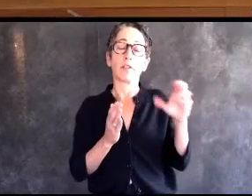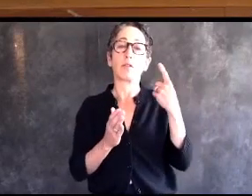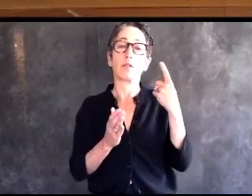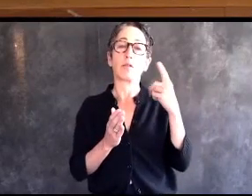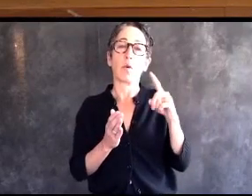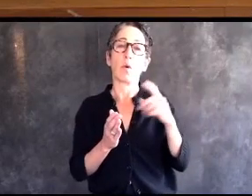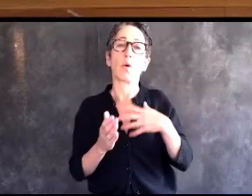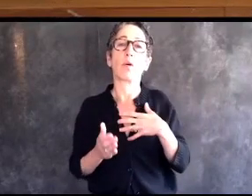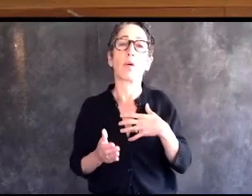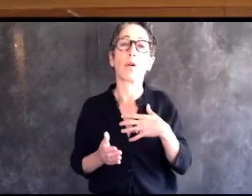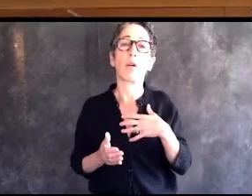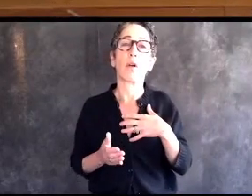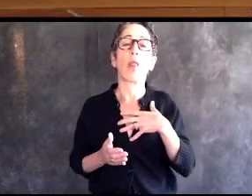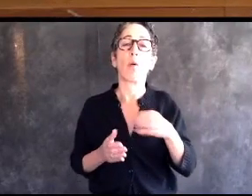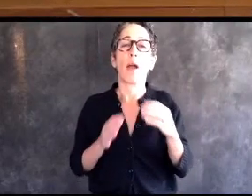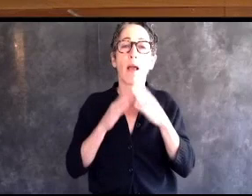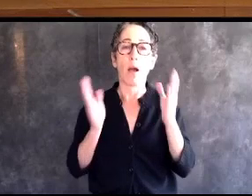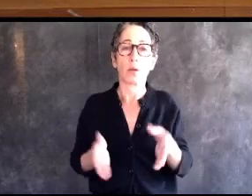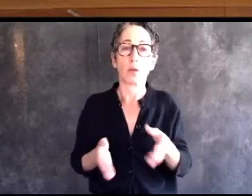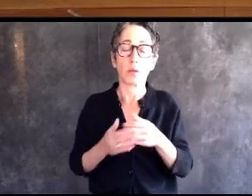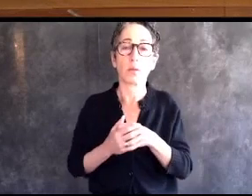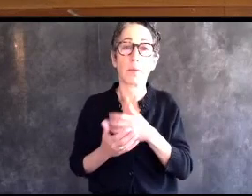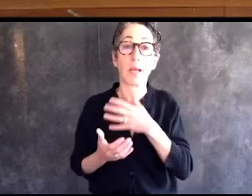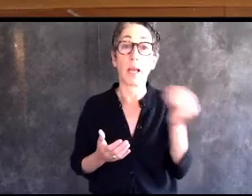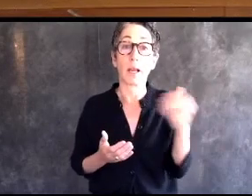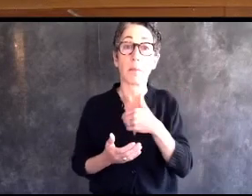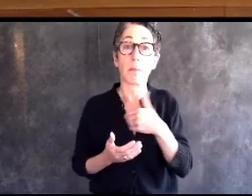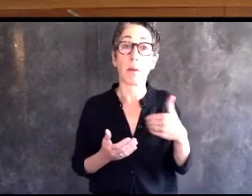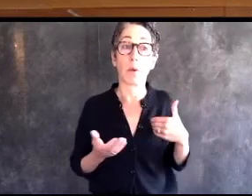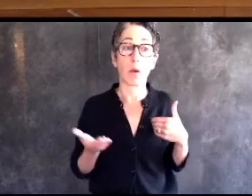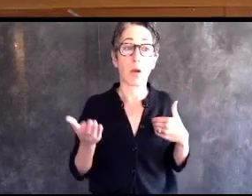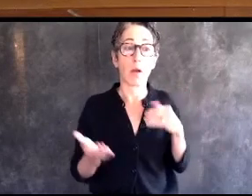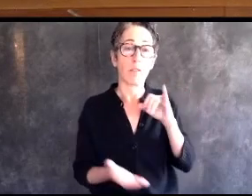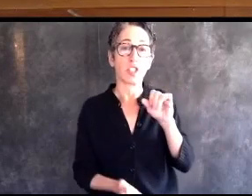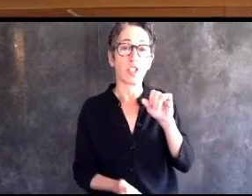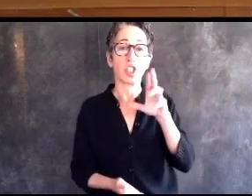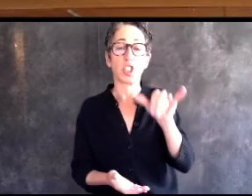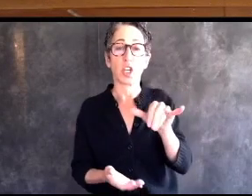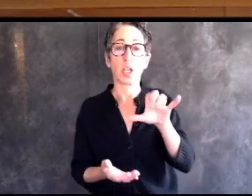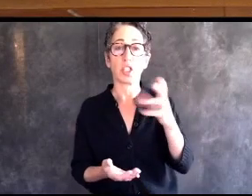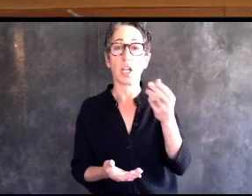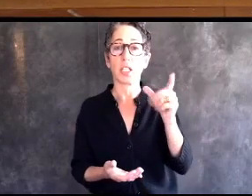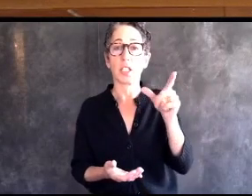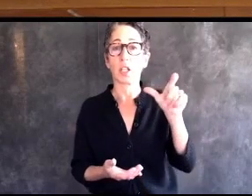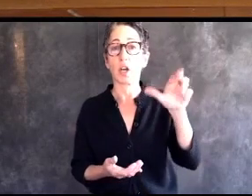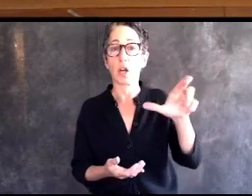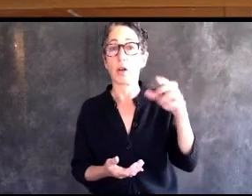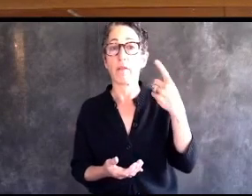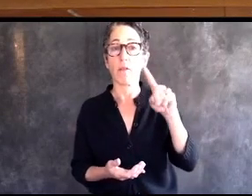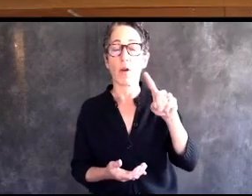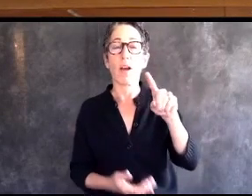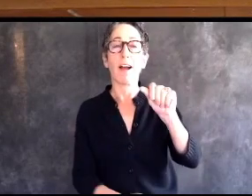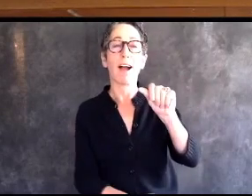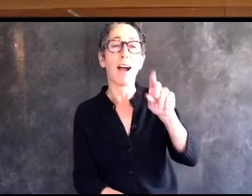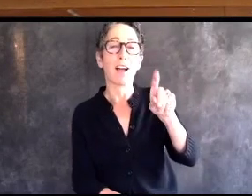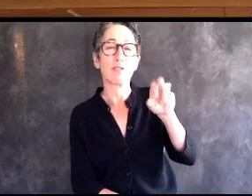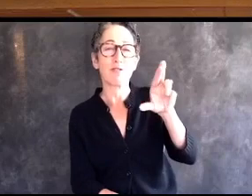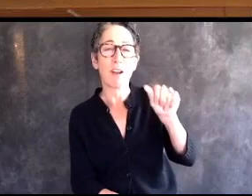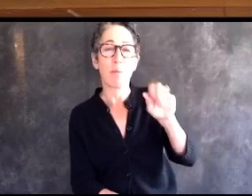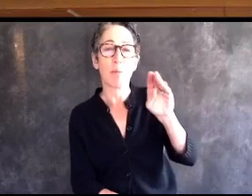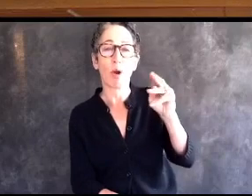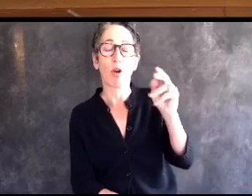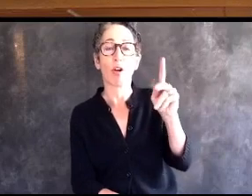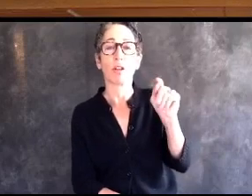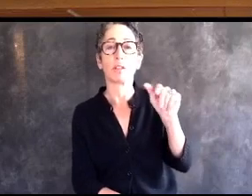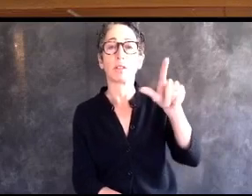Initiative, and as a member of German Chancellor Angela Merkel's Digital Council. Her work focuses